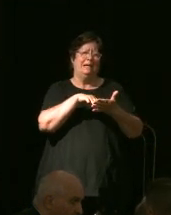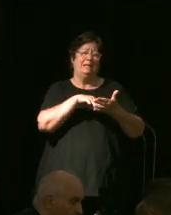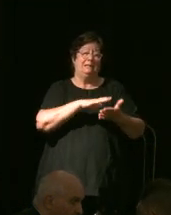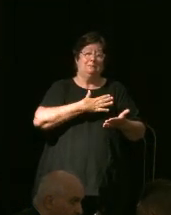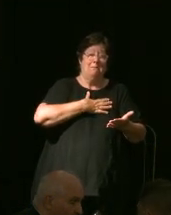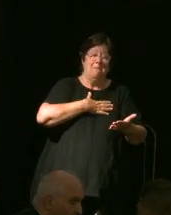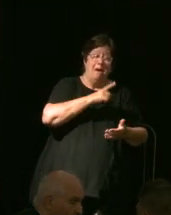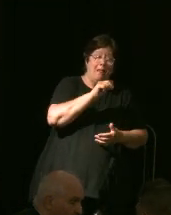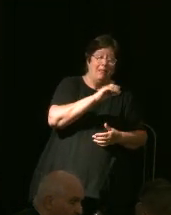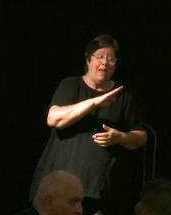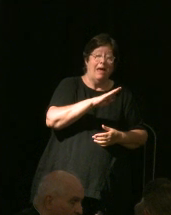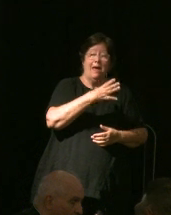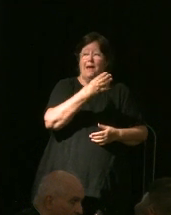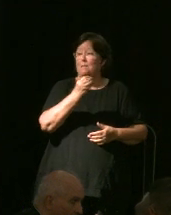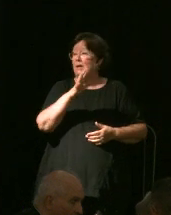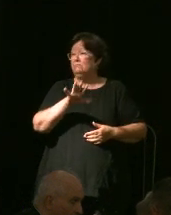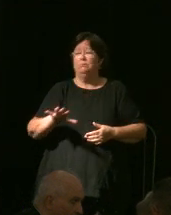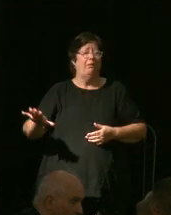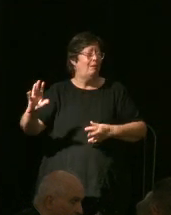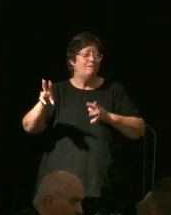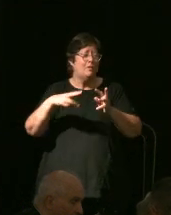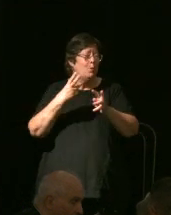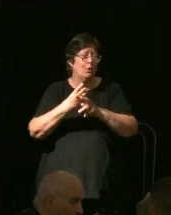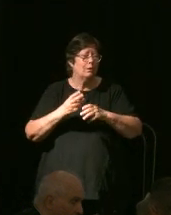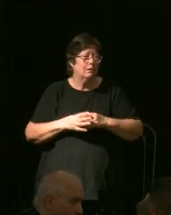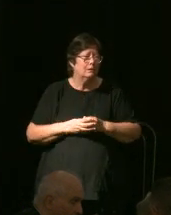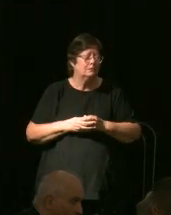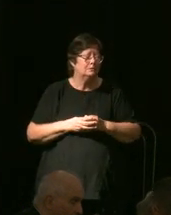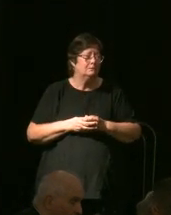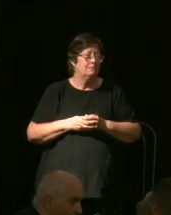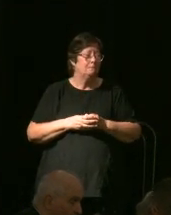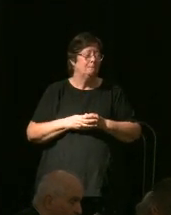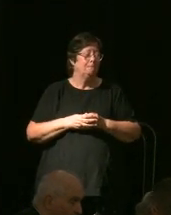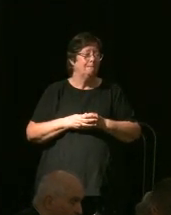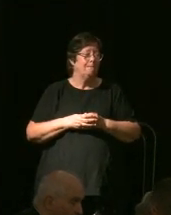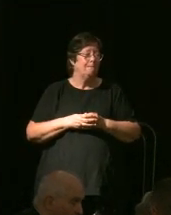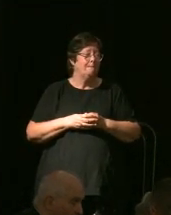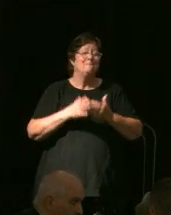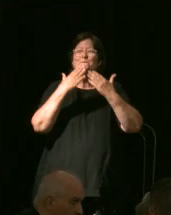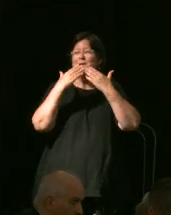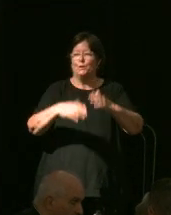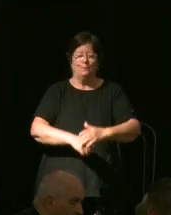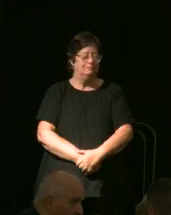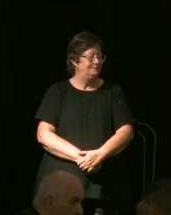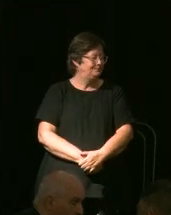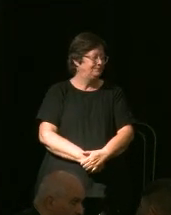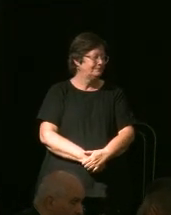own laboratory and throughout the world. Thank you.